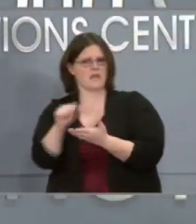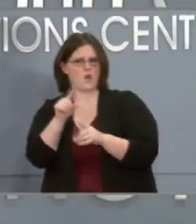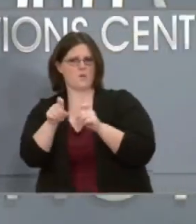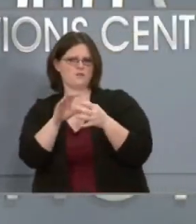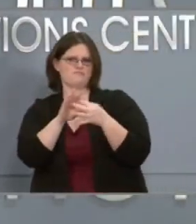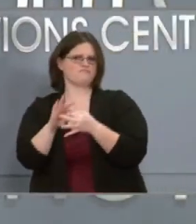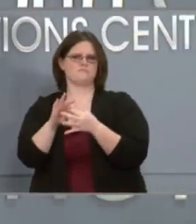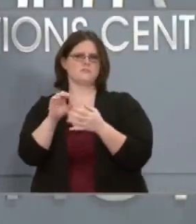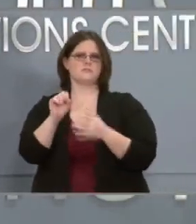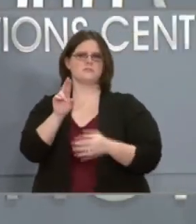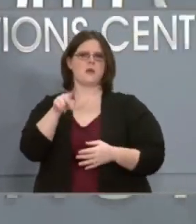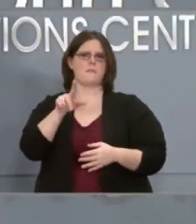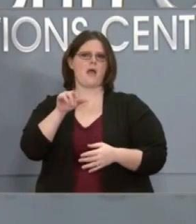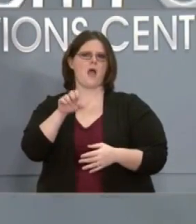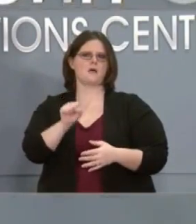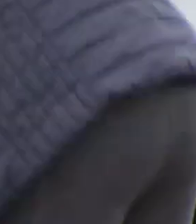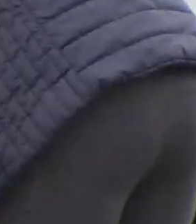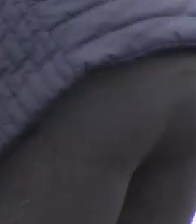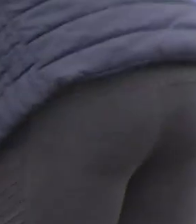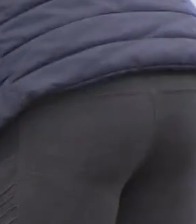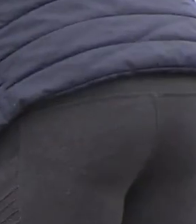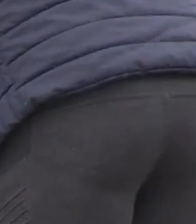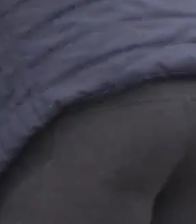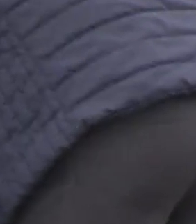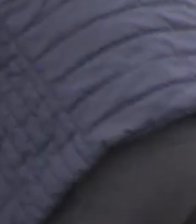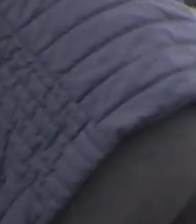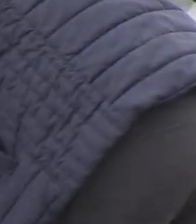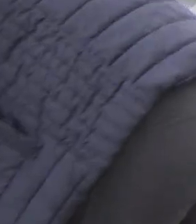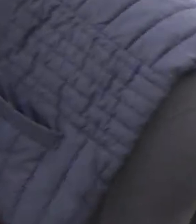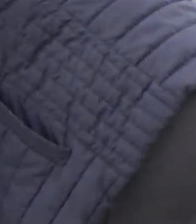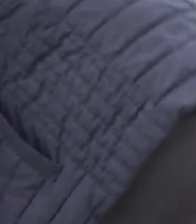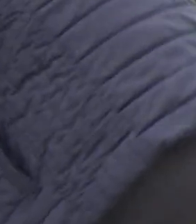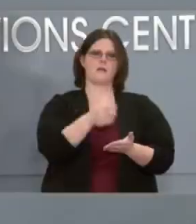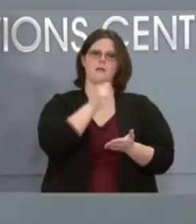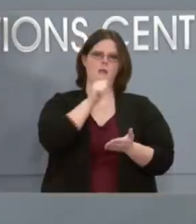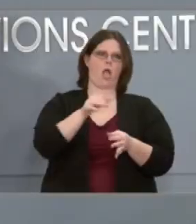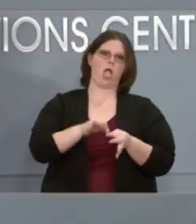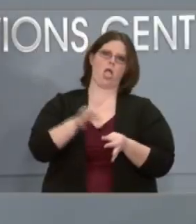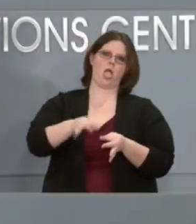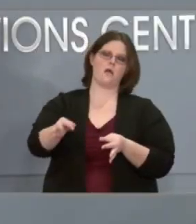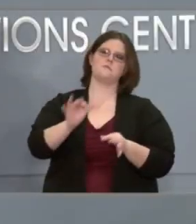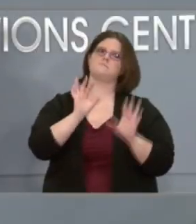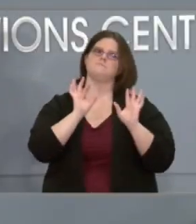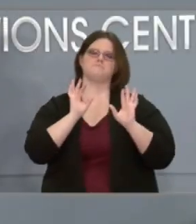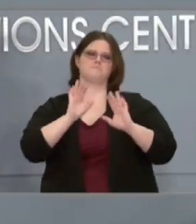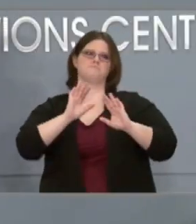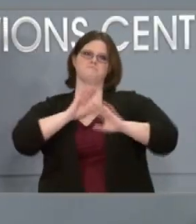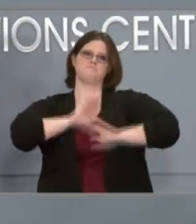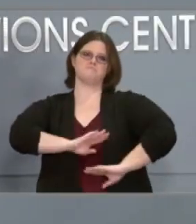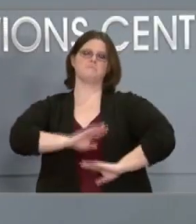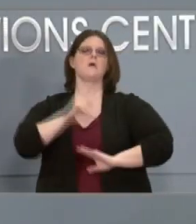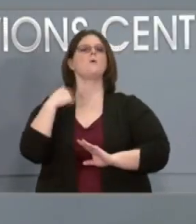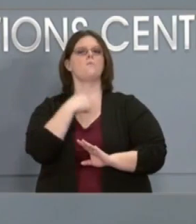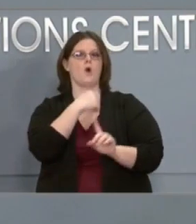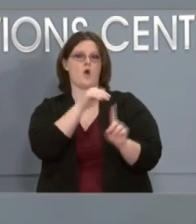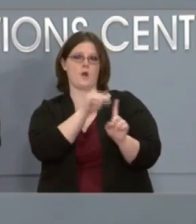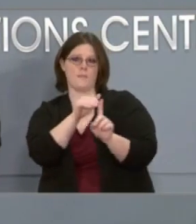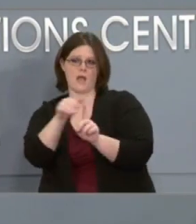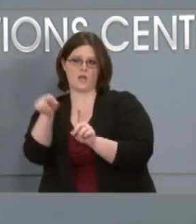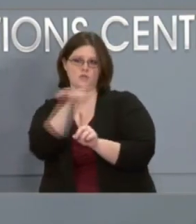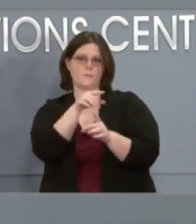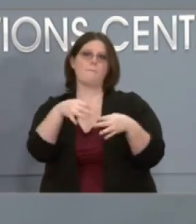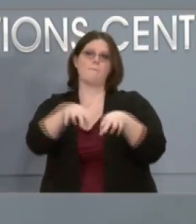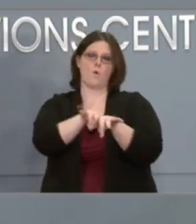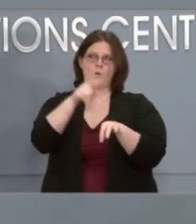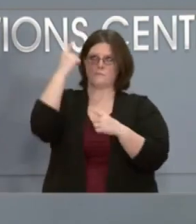of staff with North Carolina Emergency Management, says only take what you need. One reminder that we do have is that individuals focus on what